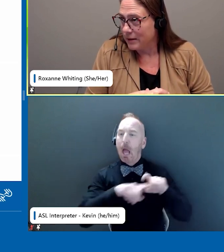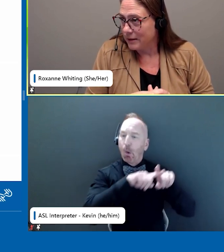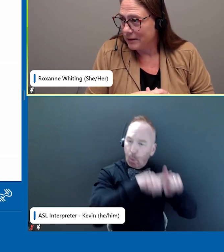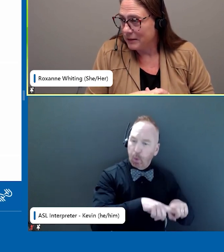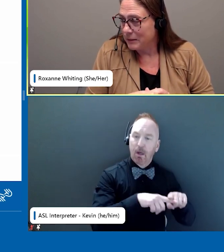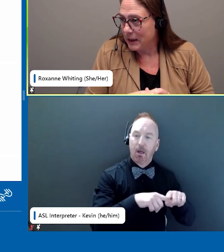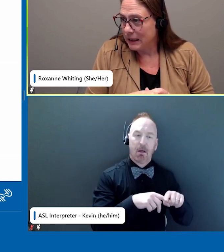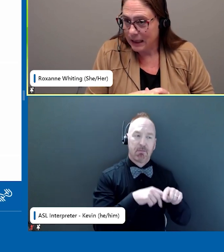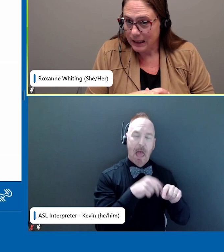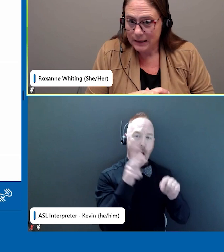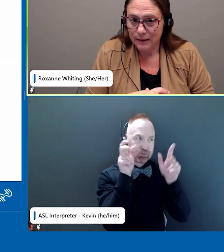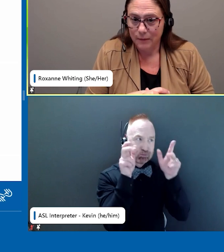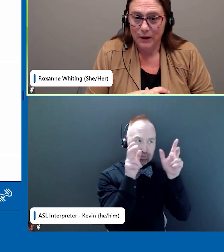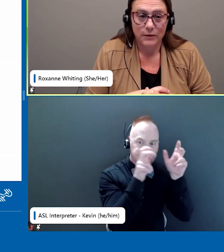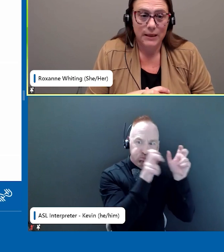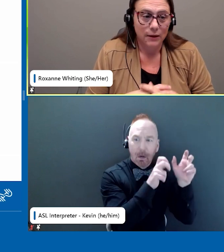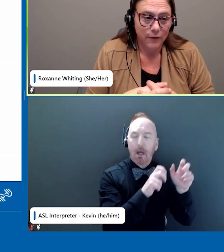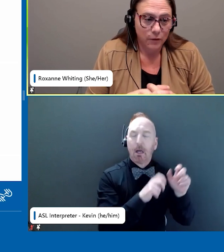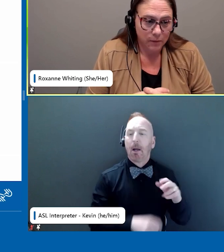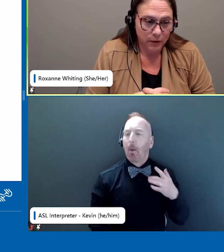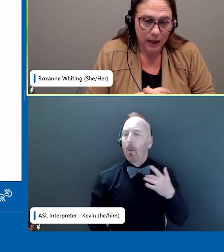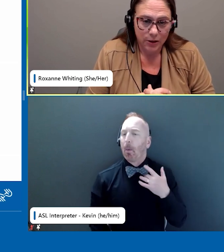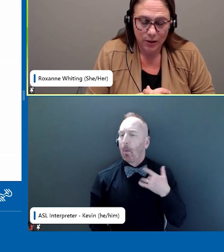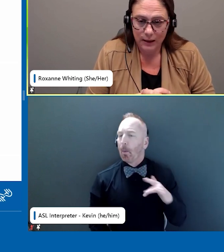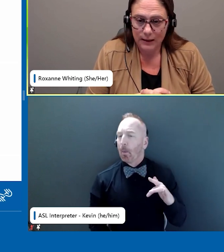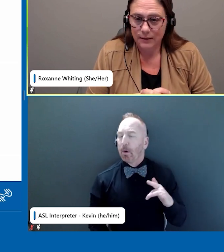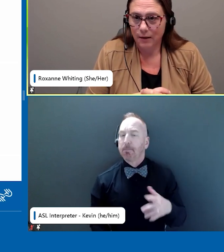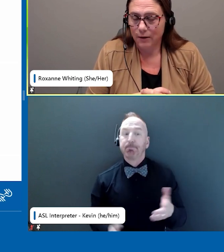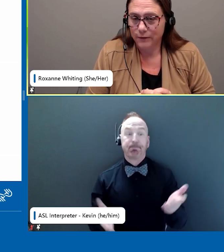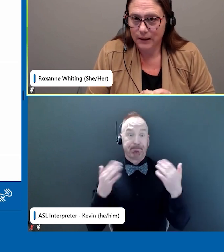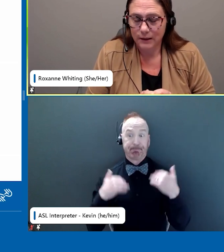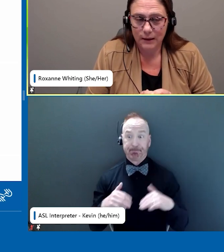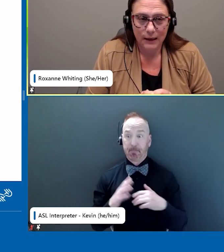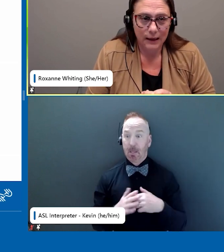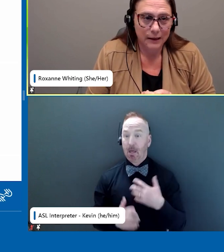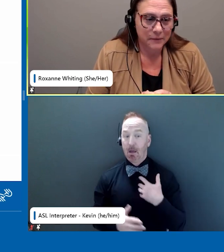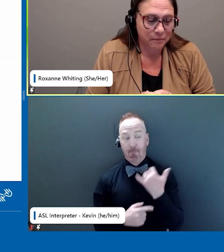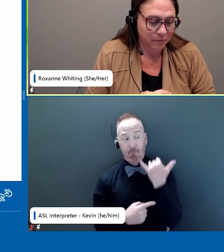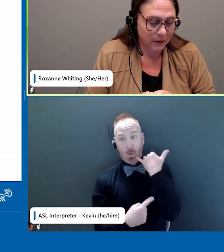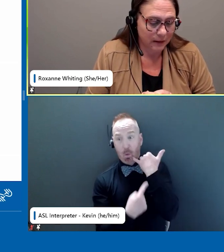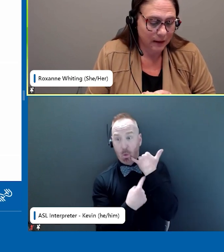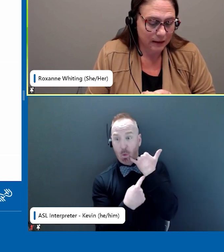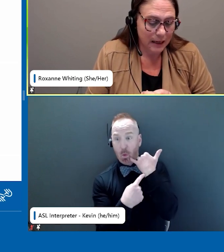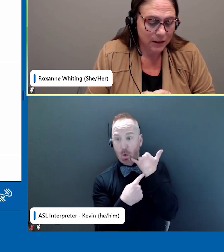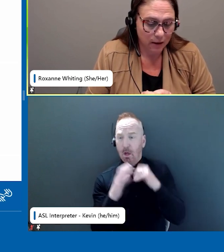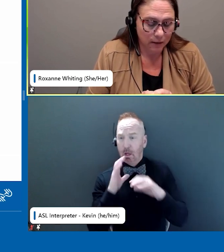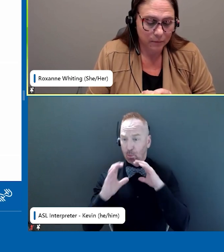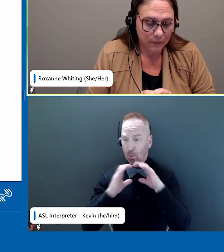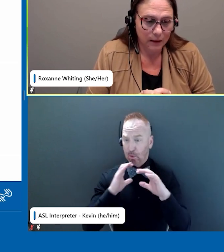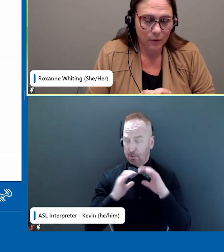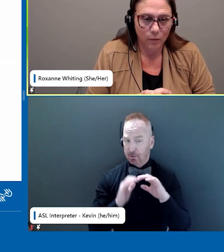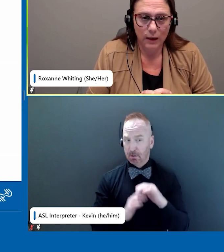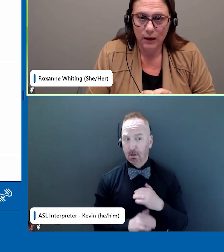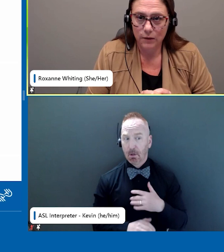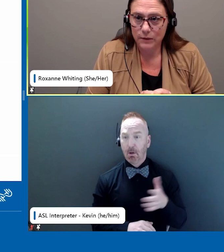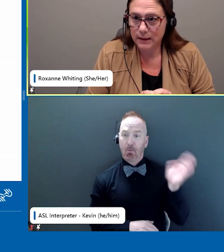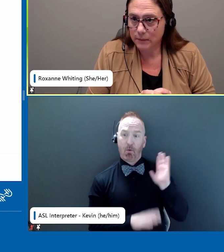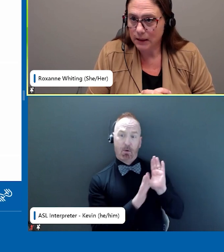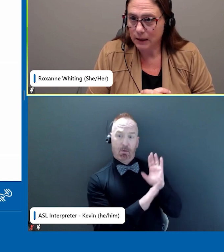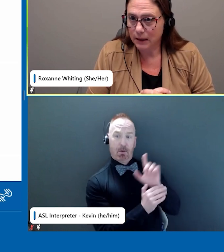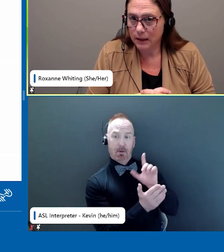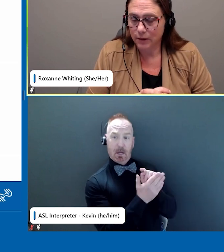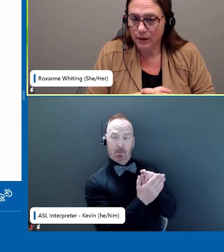One of the big things about telephone communication, because often at that time we